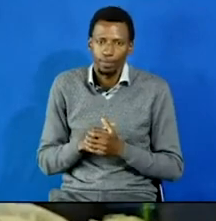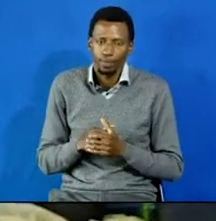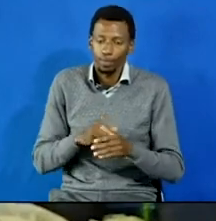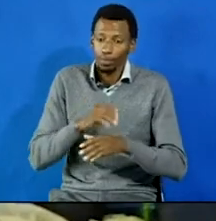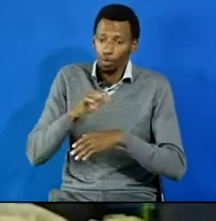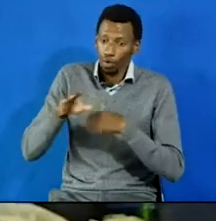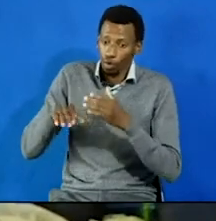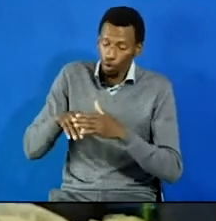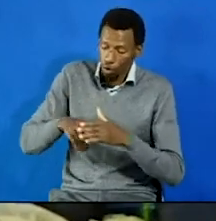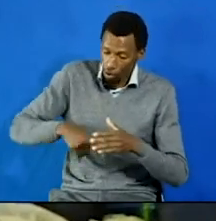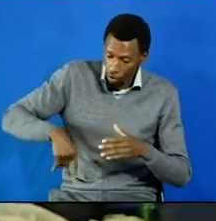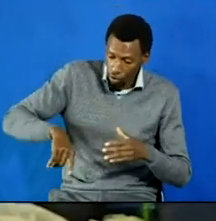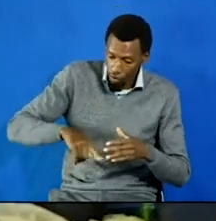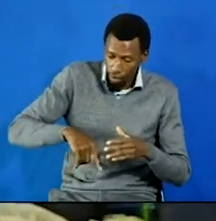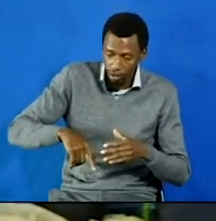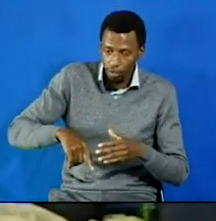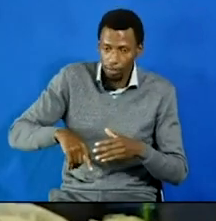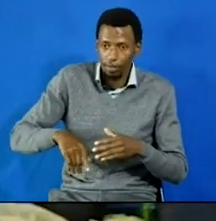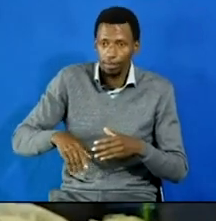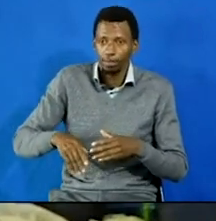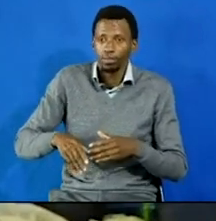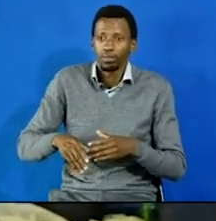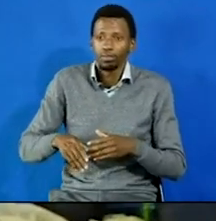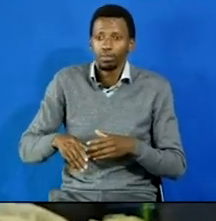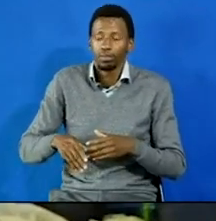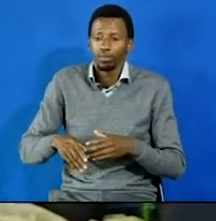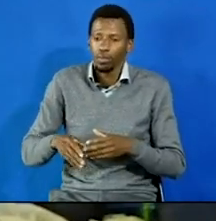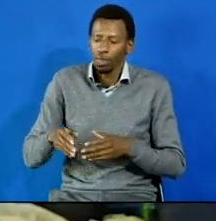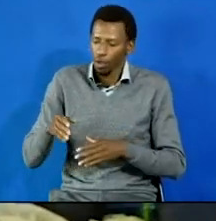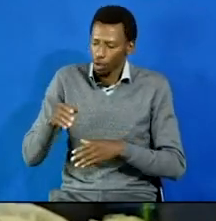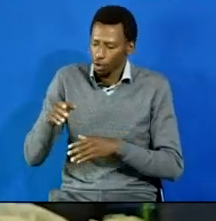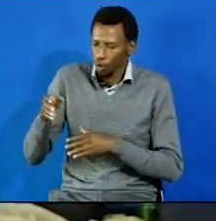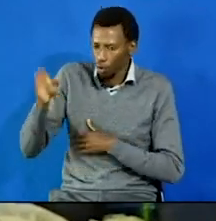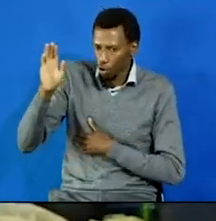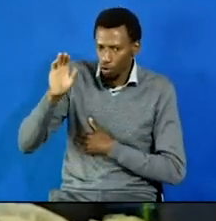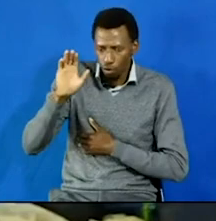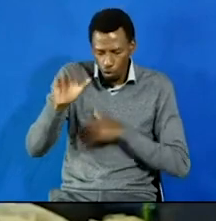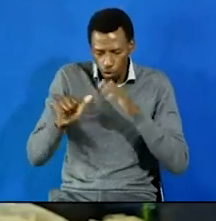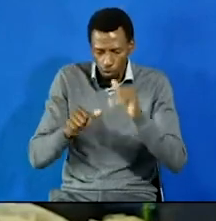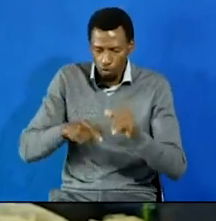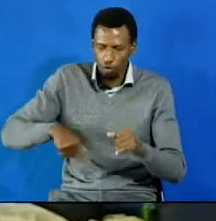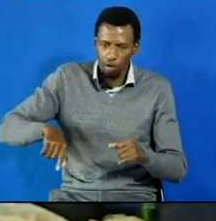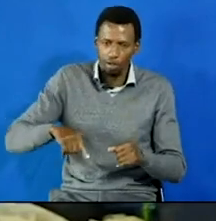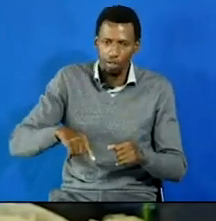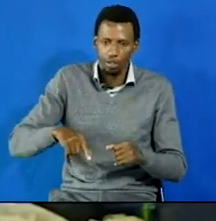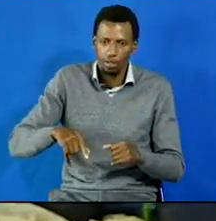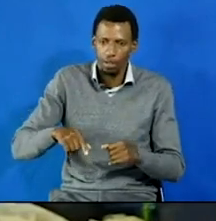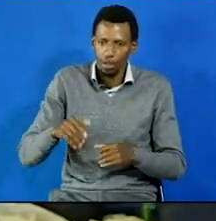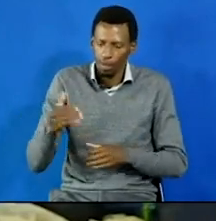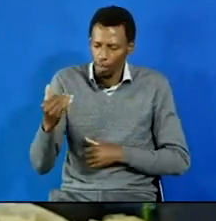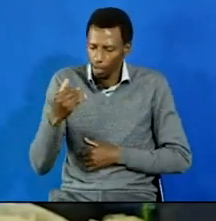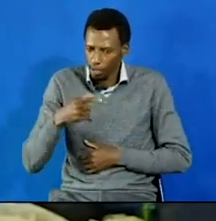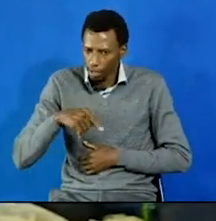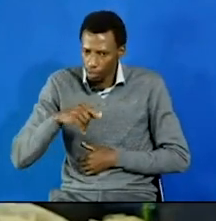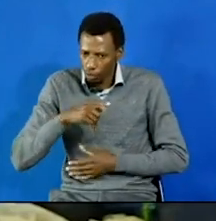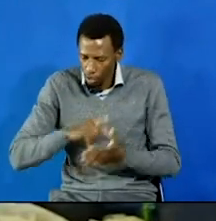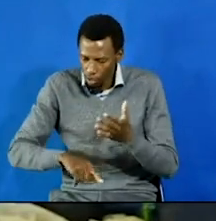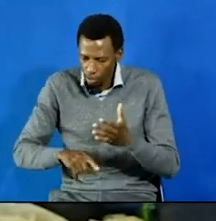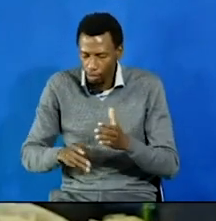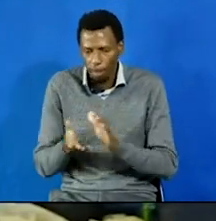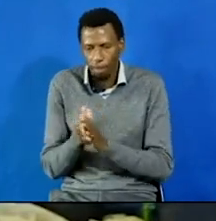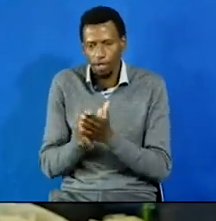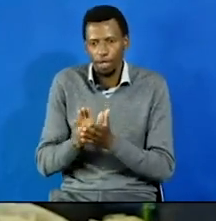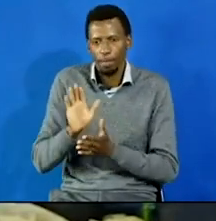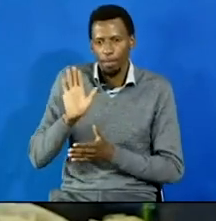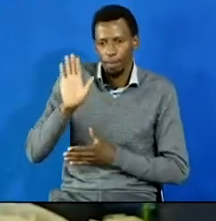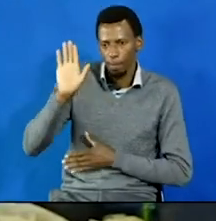All of us have been called by Christ, and you have been called to be his disciples. And